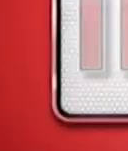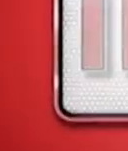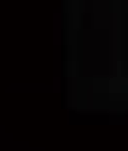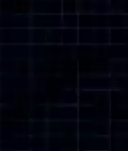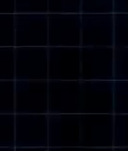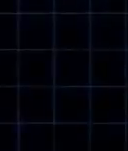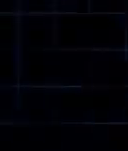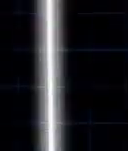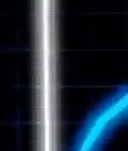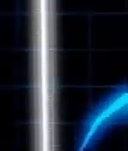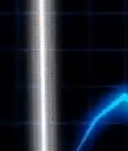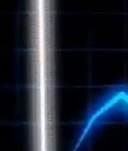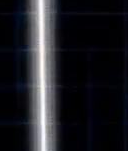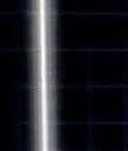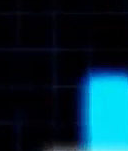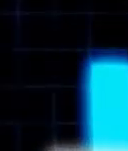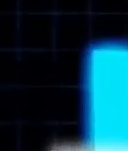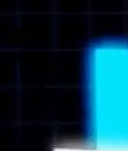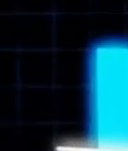hot.